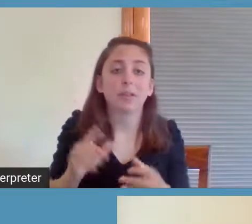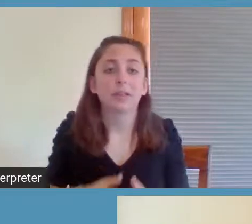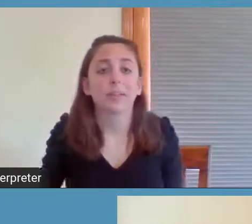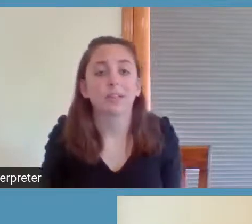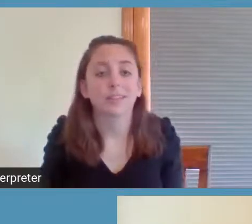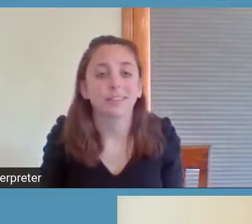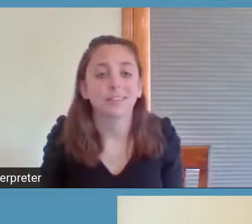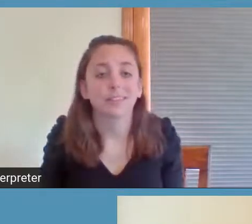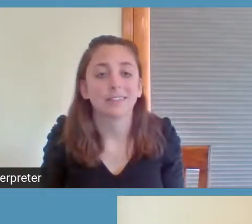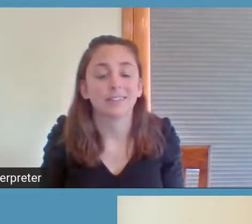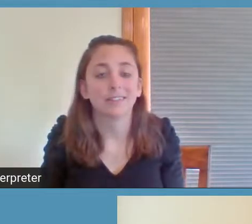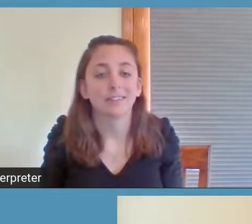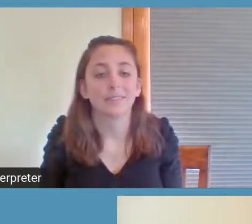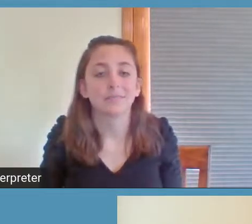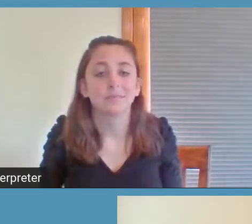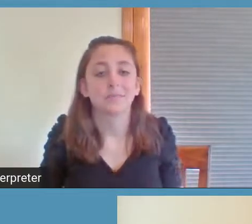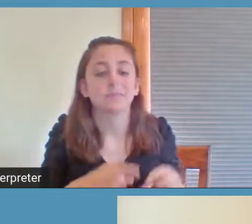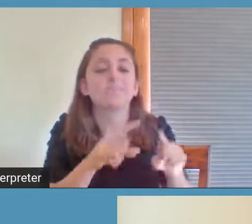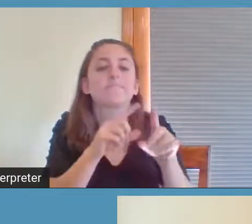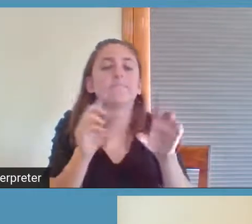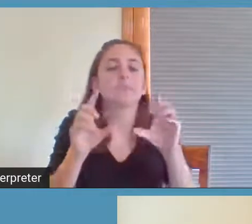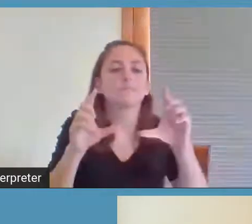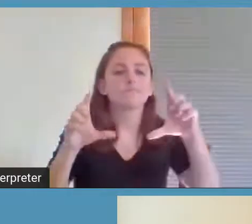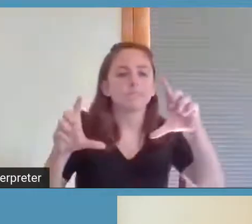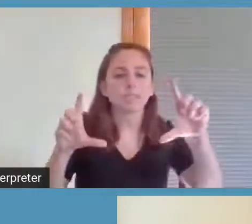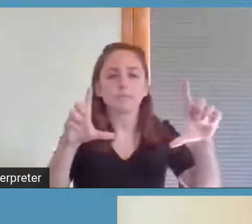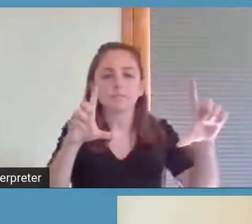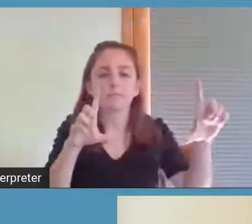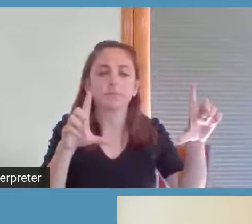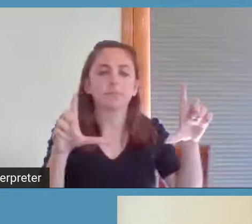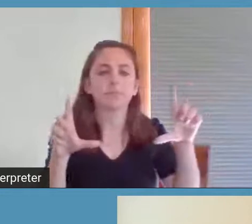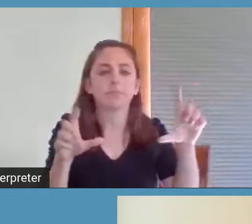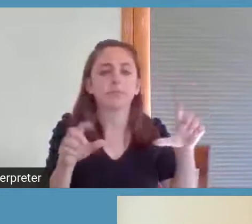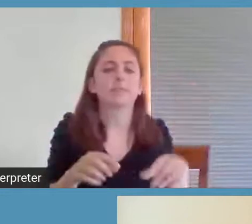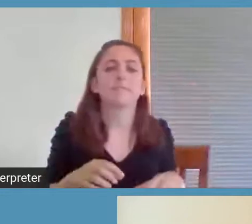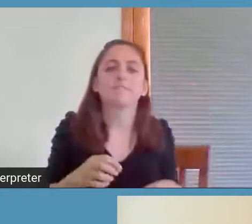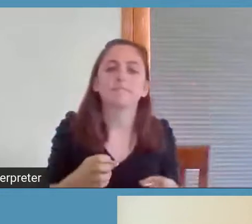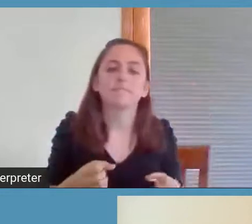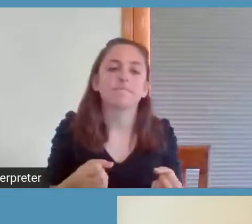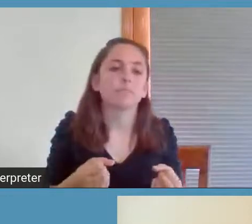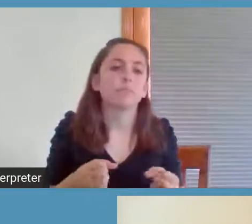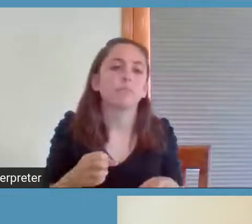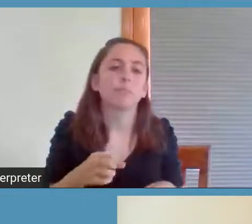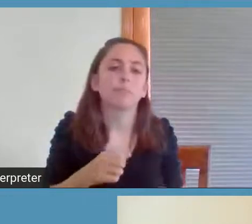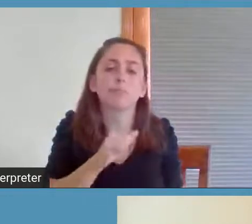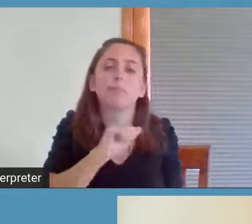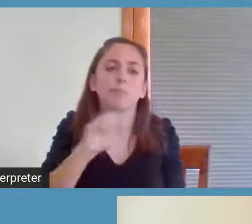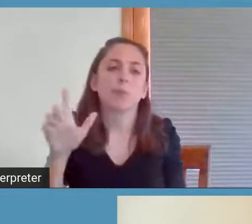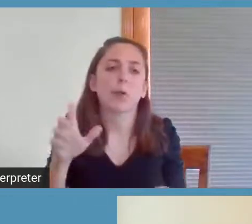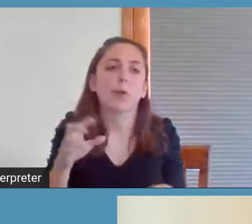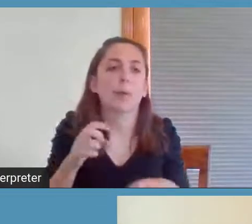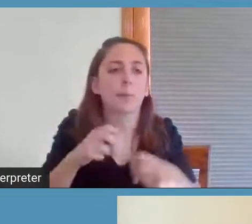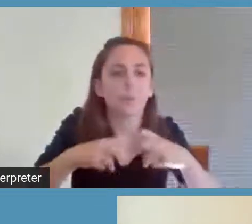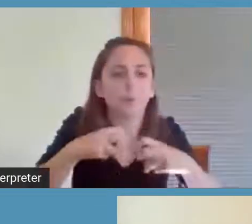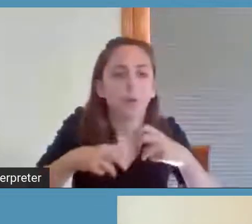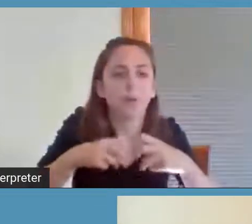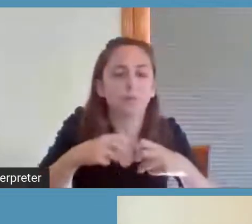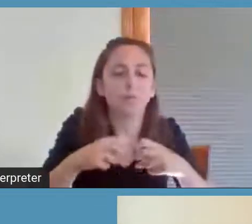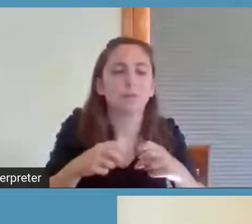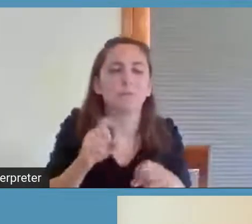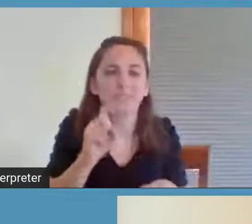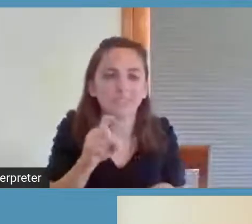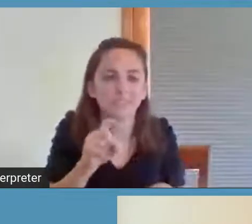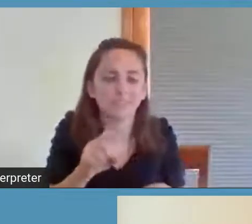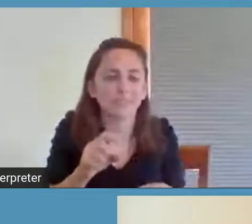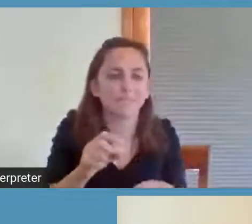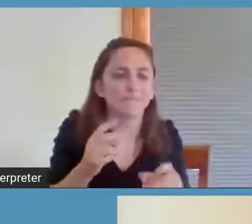had to be positioned this way in front of the painting. You know, these are all issues that had to be created. I had to go in.